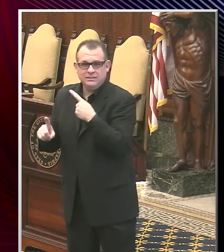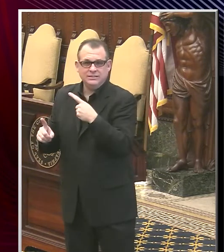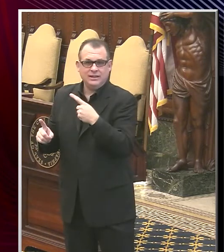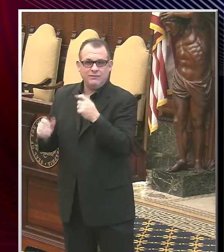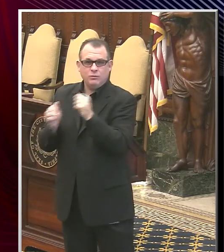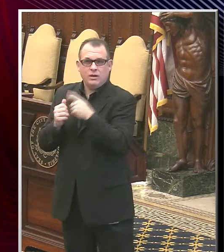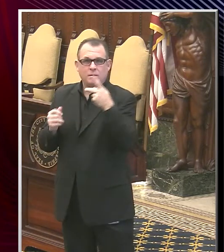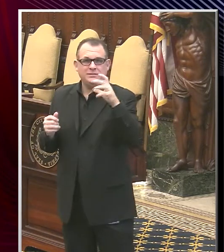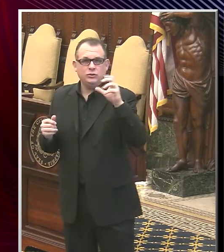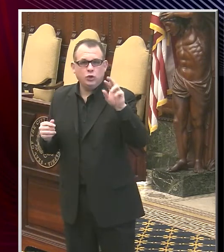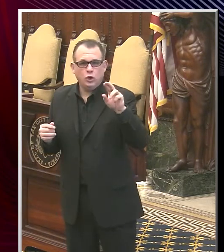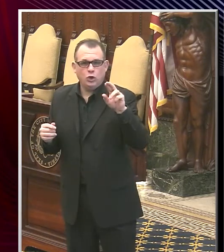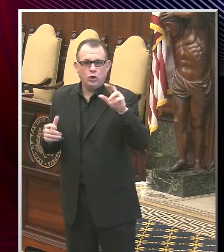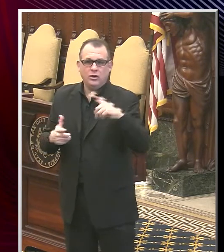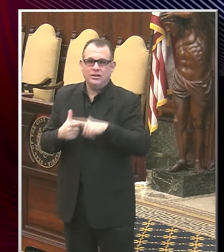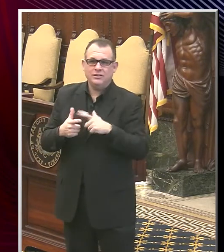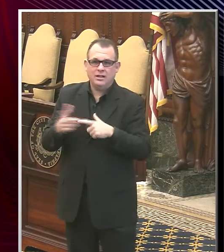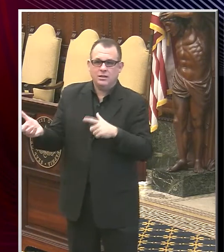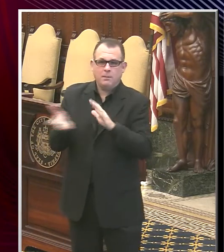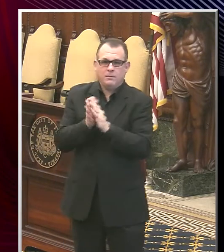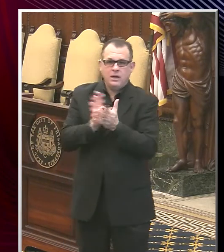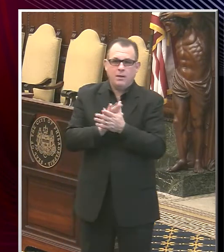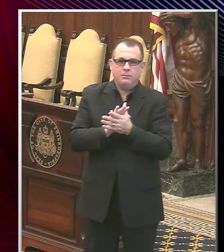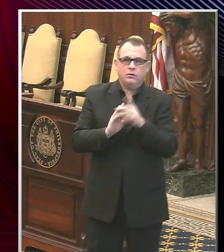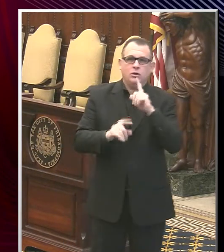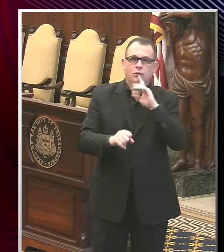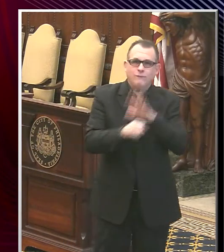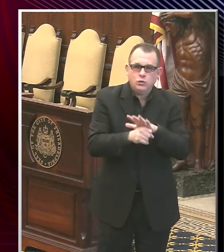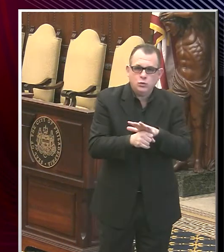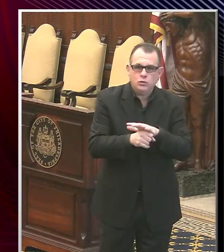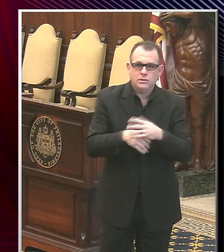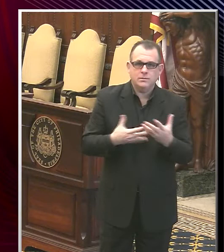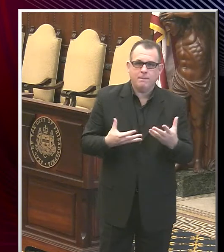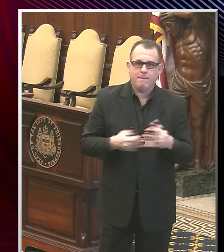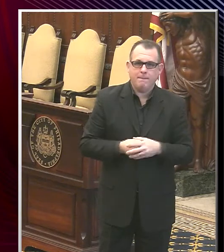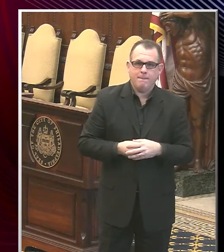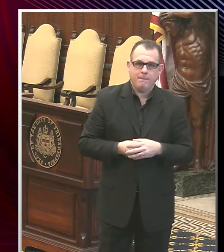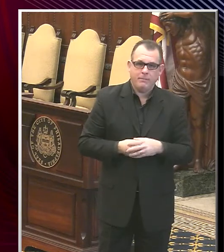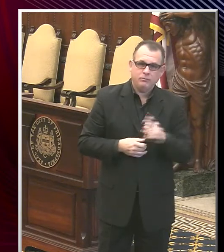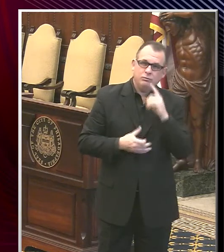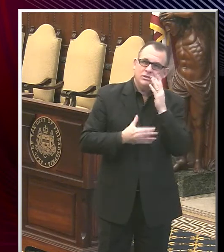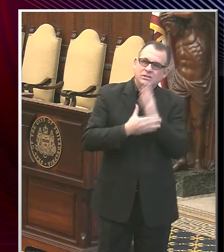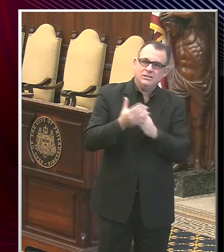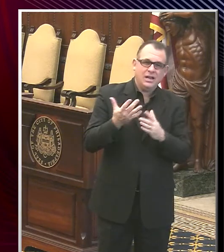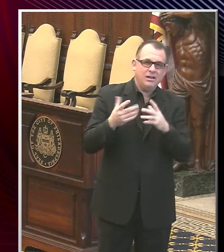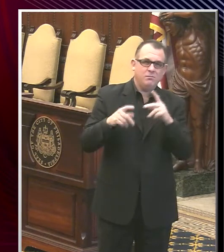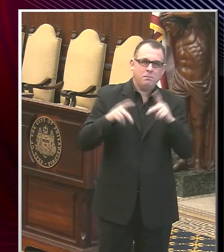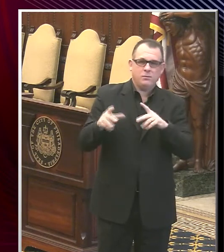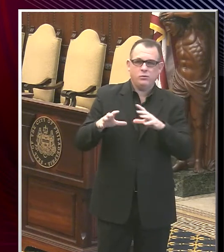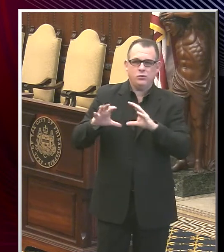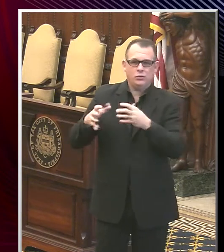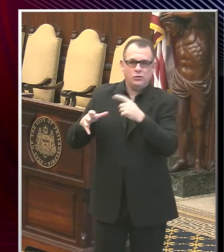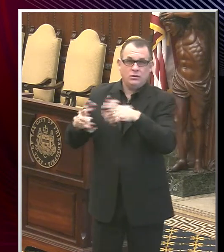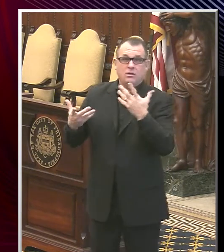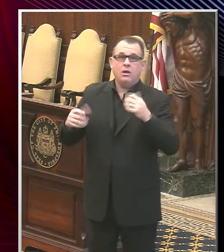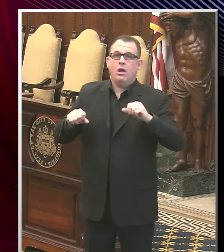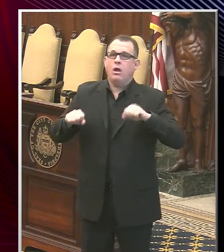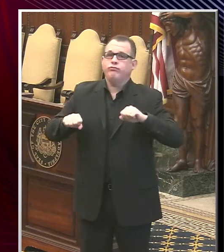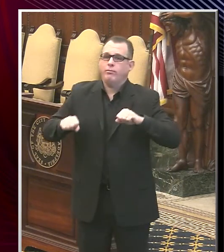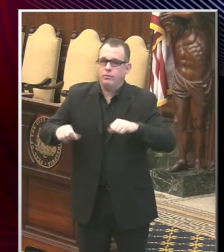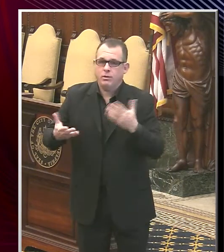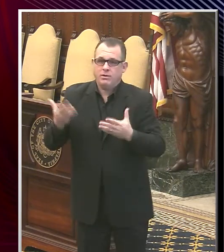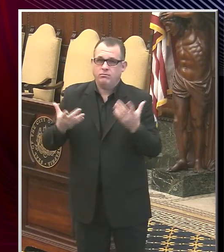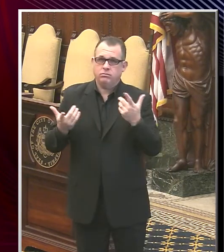tested positive with PCR, then they become a confirmed case, and we remove that from our totals of probable cases. So some of these people will remain as probables,